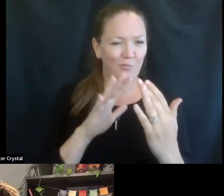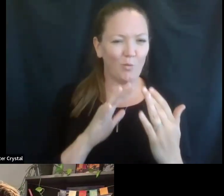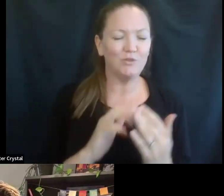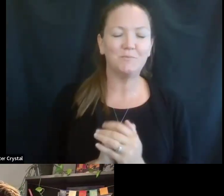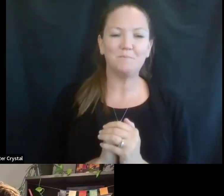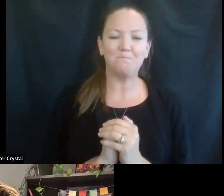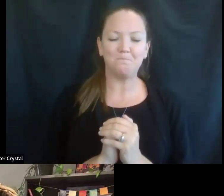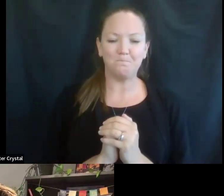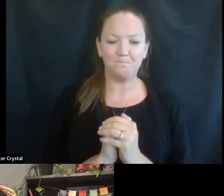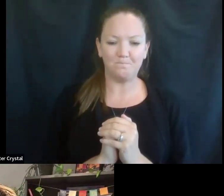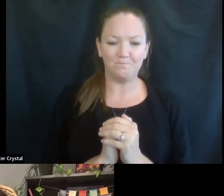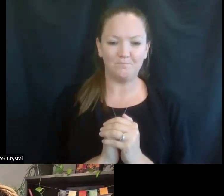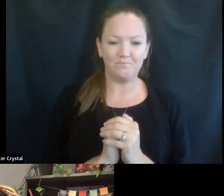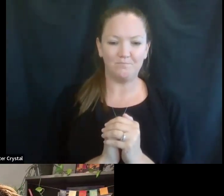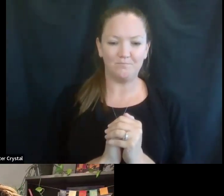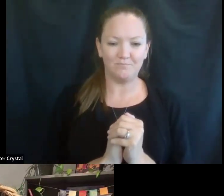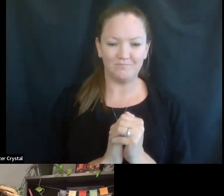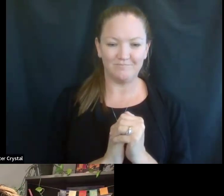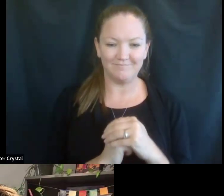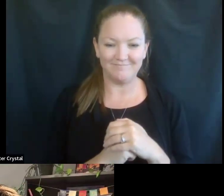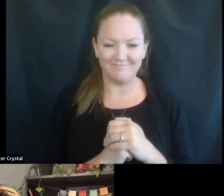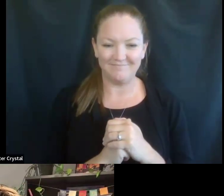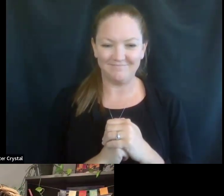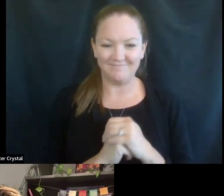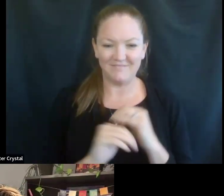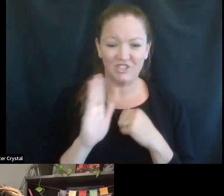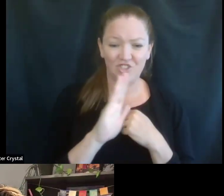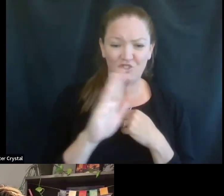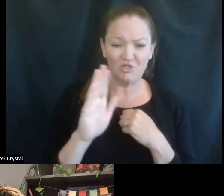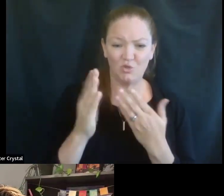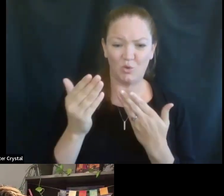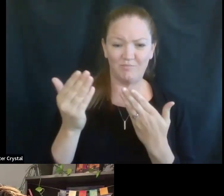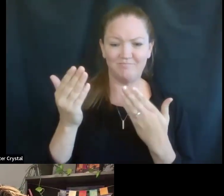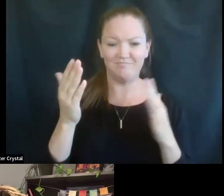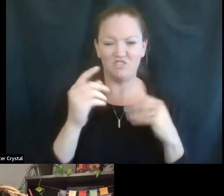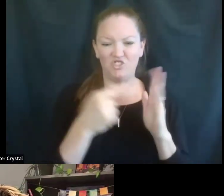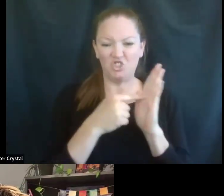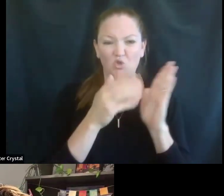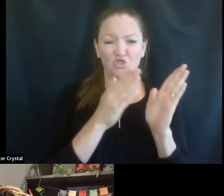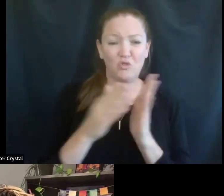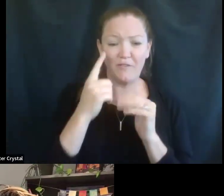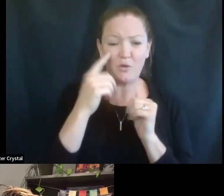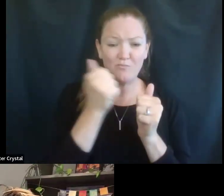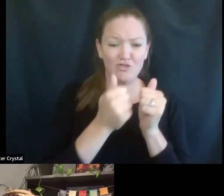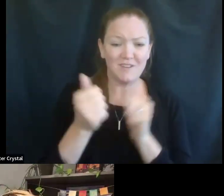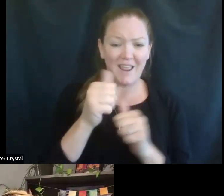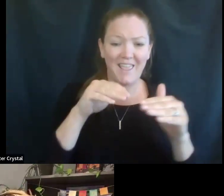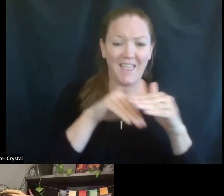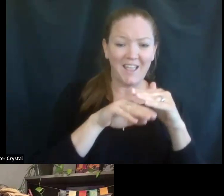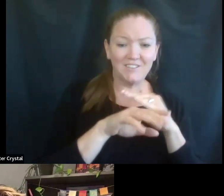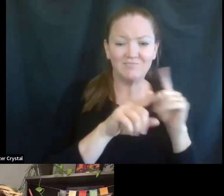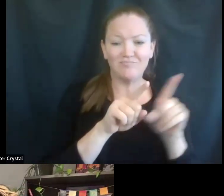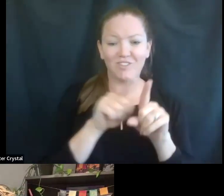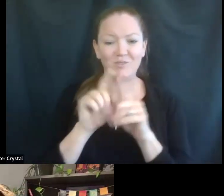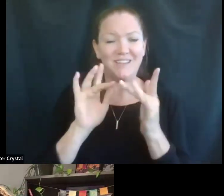shows, just you know, these digital inclusion strategies must prioritize device access alongside internet connectivity, and of course, digital